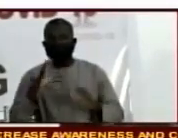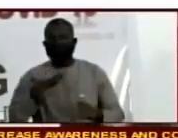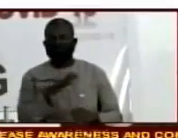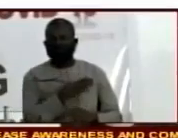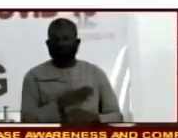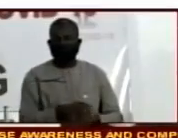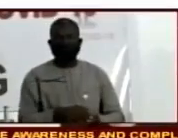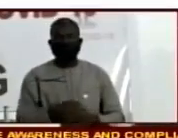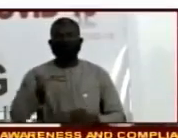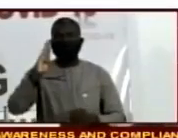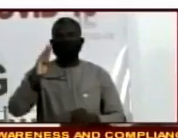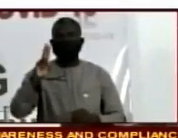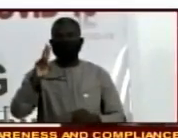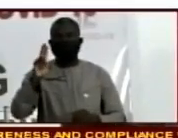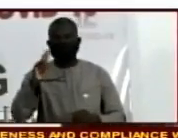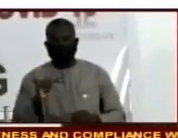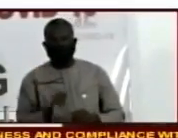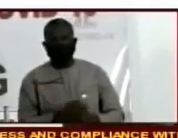BVN,